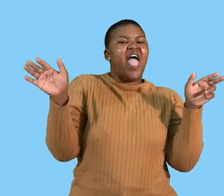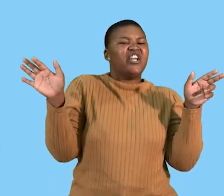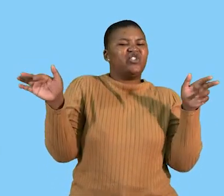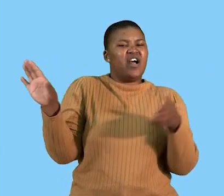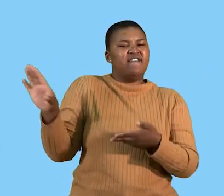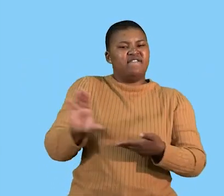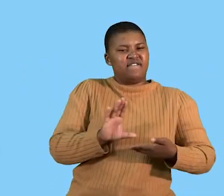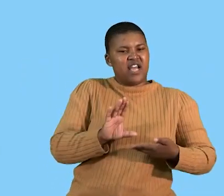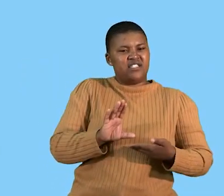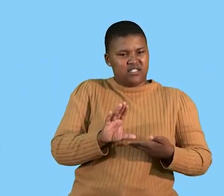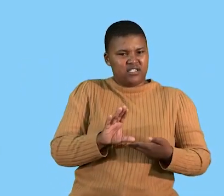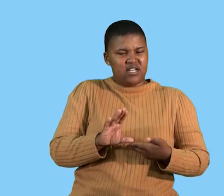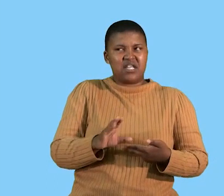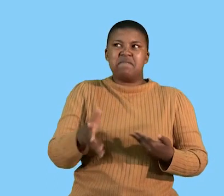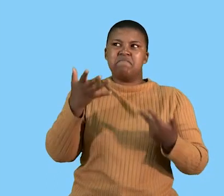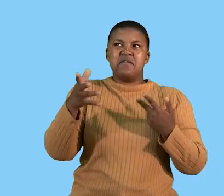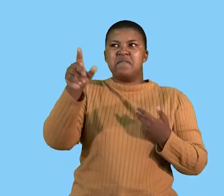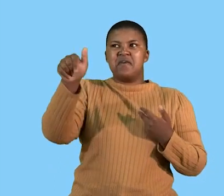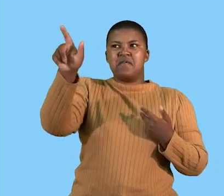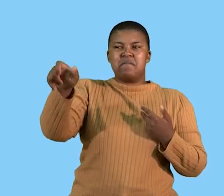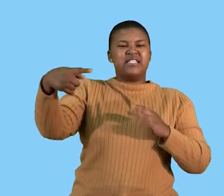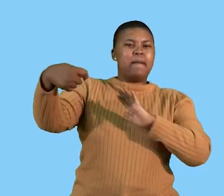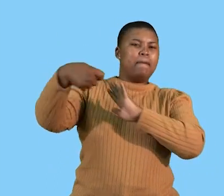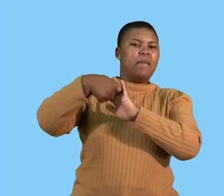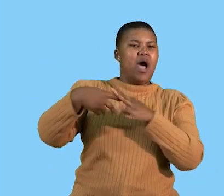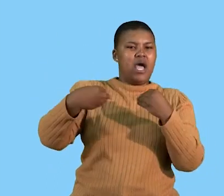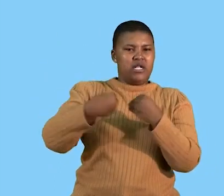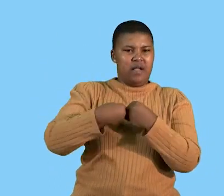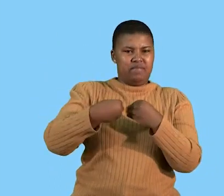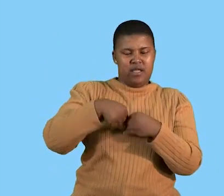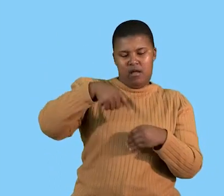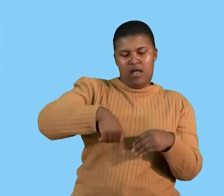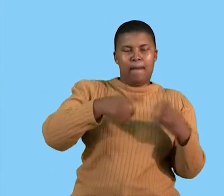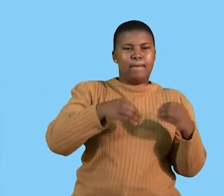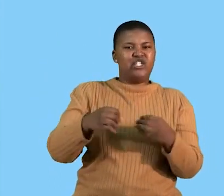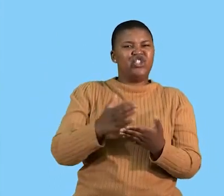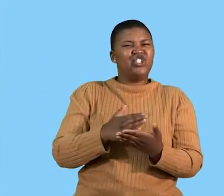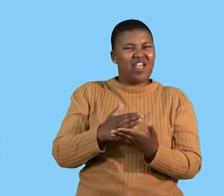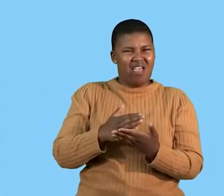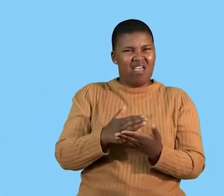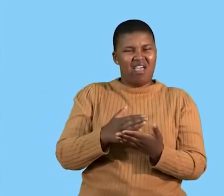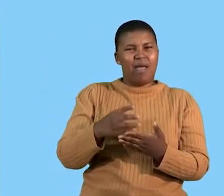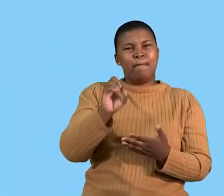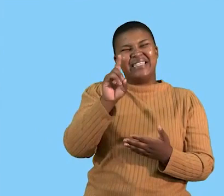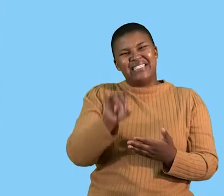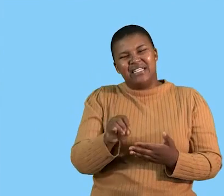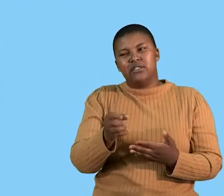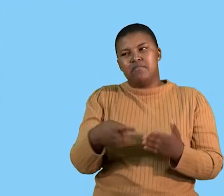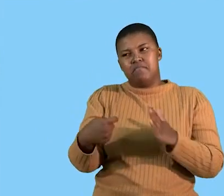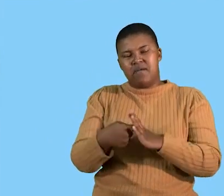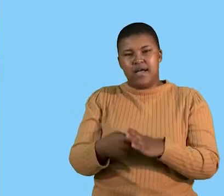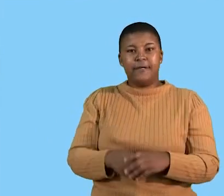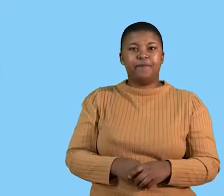angel funding or venture capital, where somebody buys into our business. They buy shares in